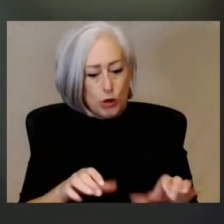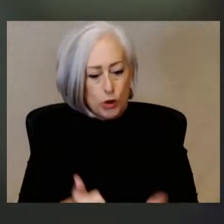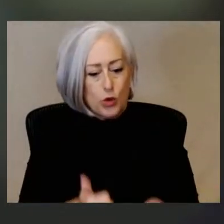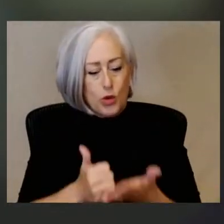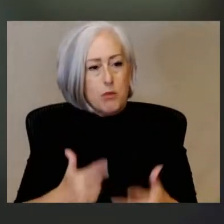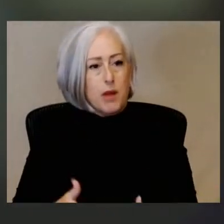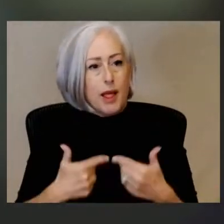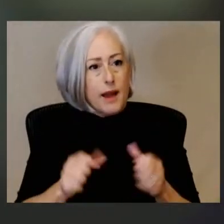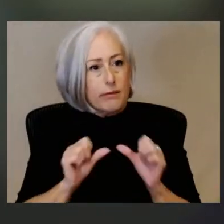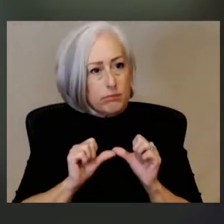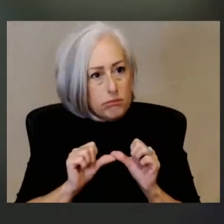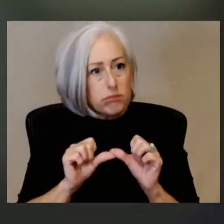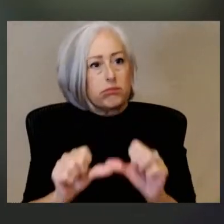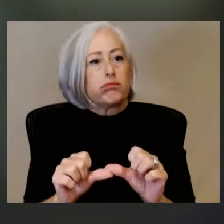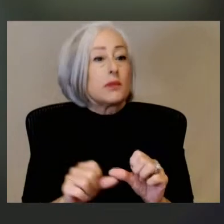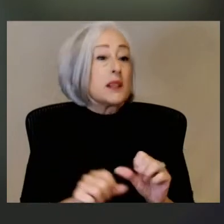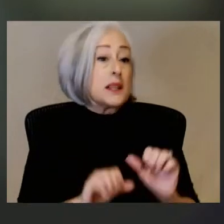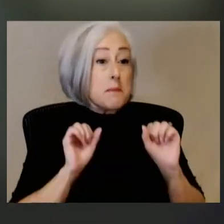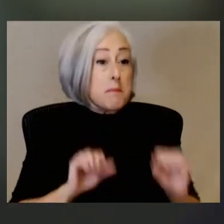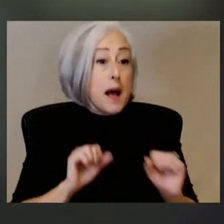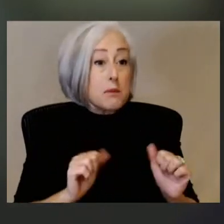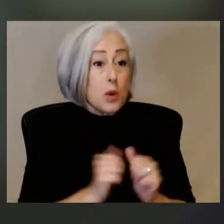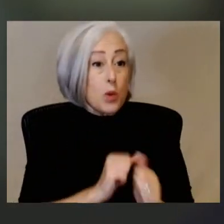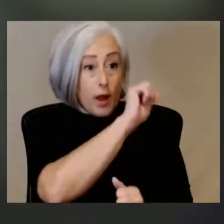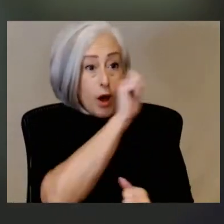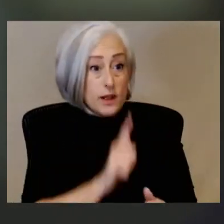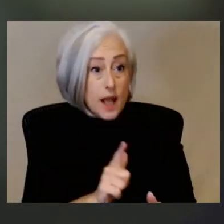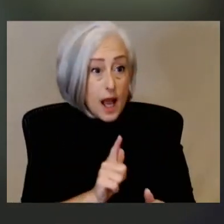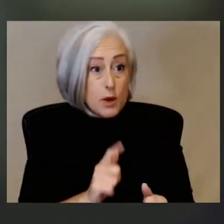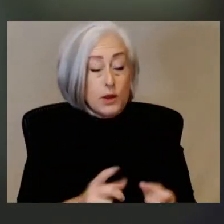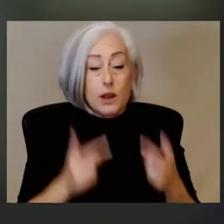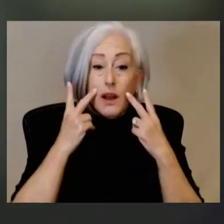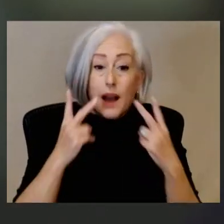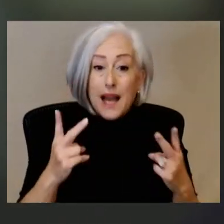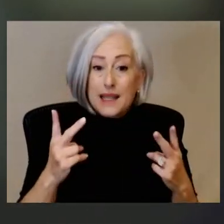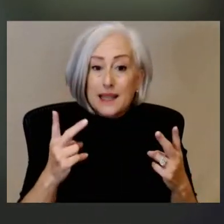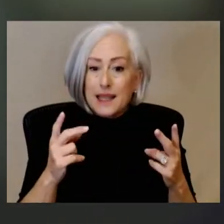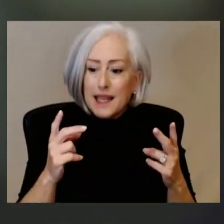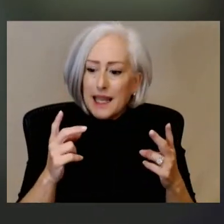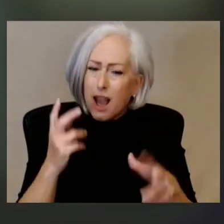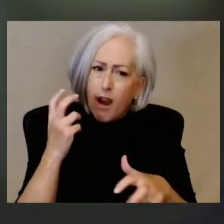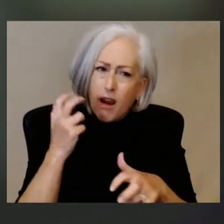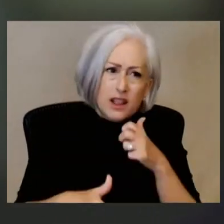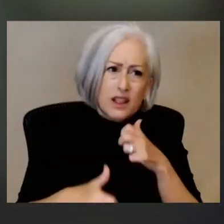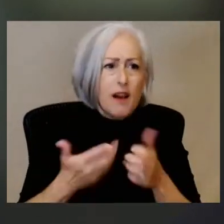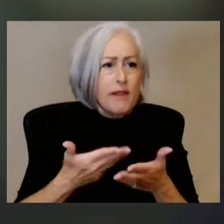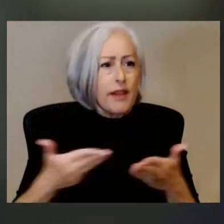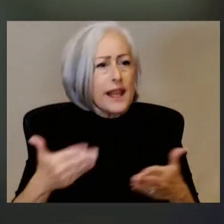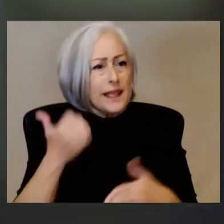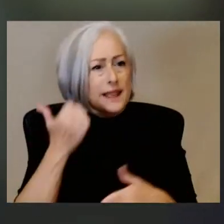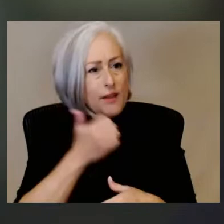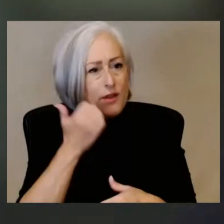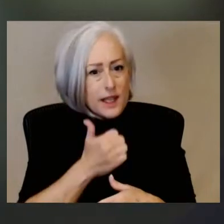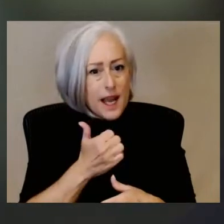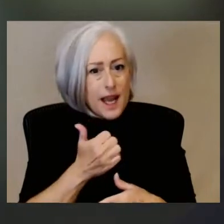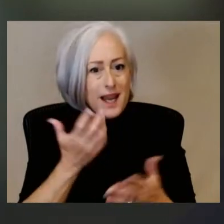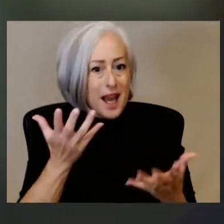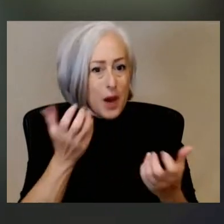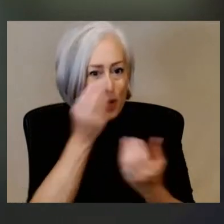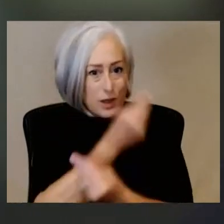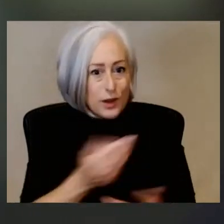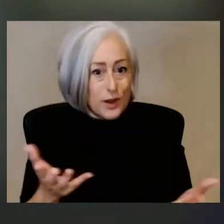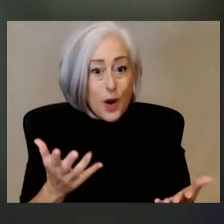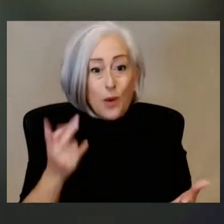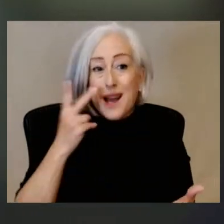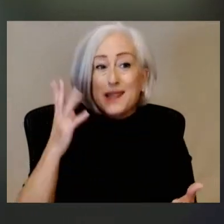it's possible in Alzheimer's disease. I see lots of tough things every day, and I want you to know I see lots of